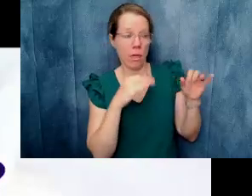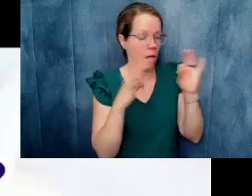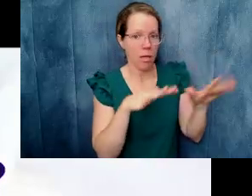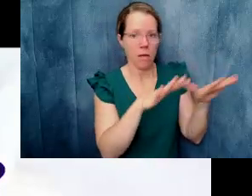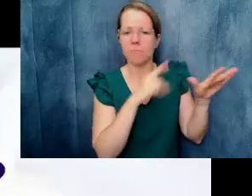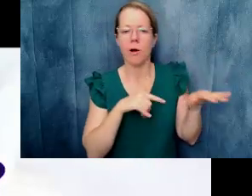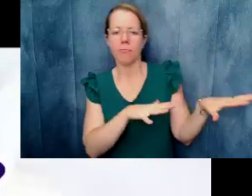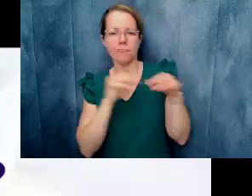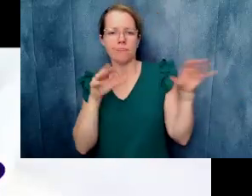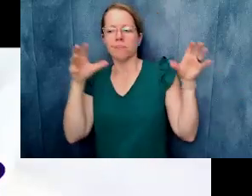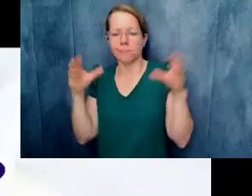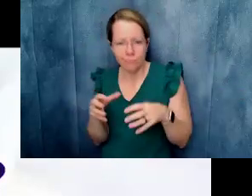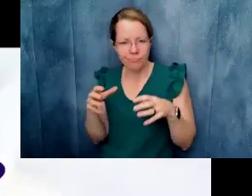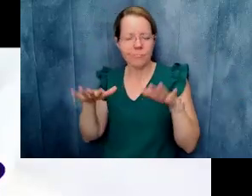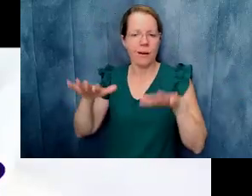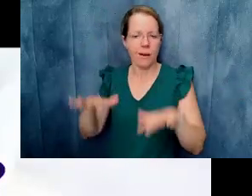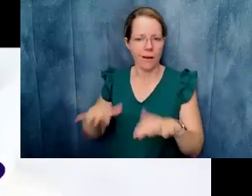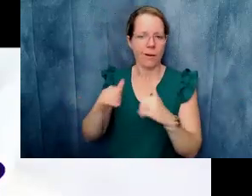empathy when you're thinking about this,